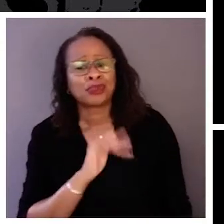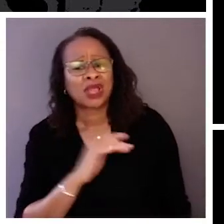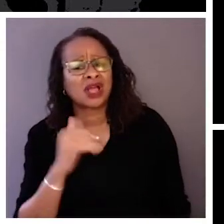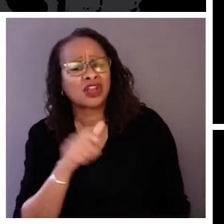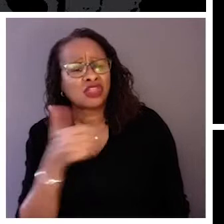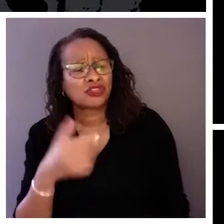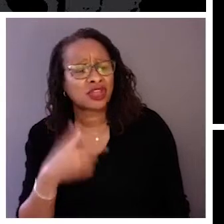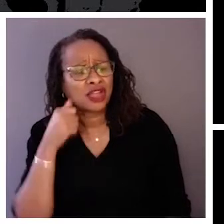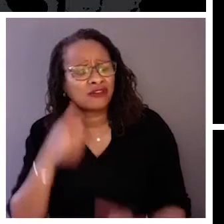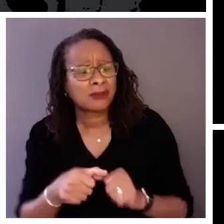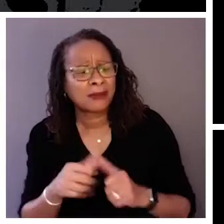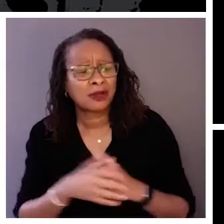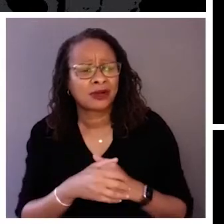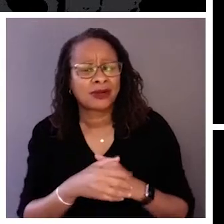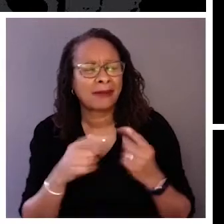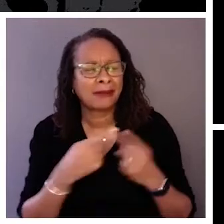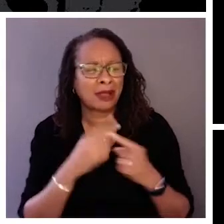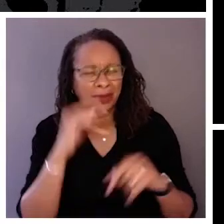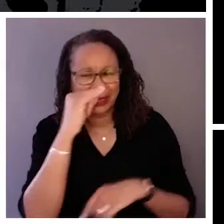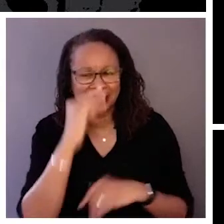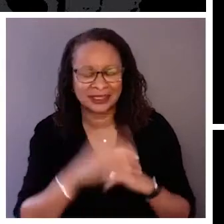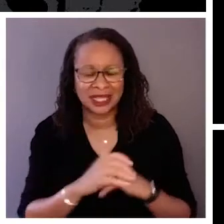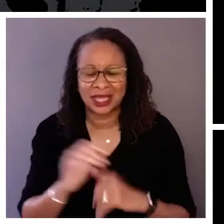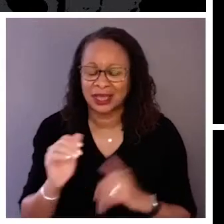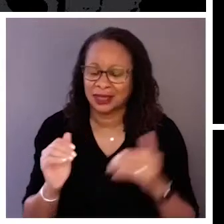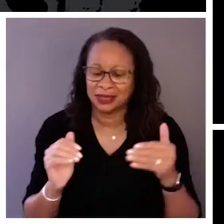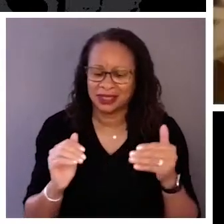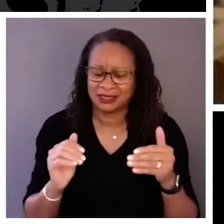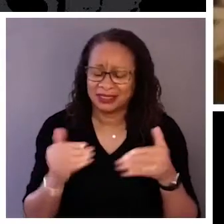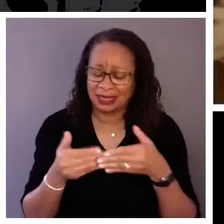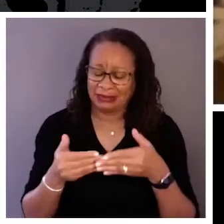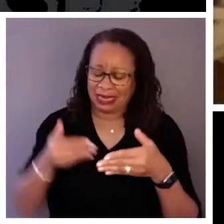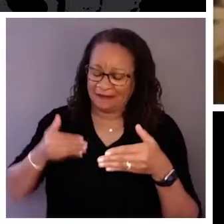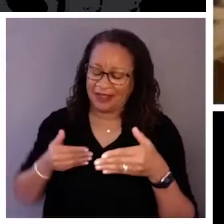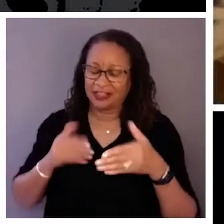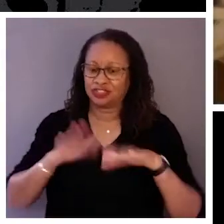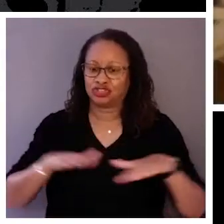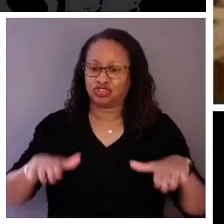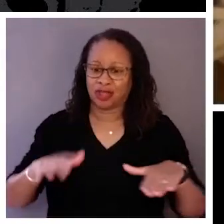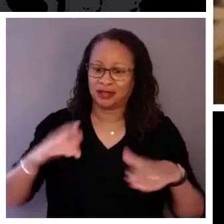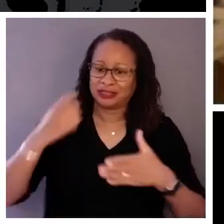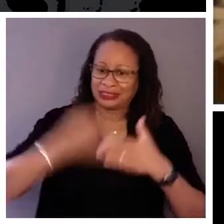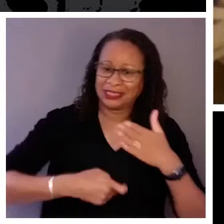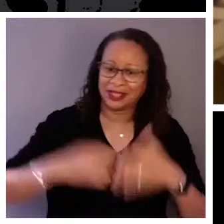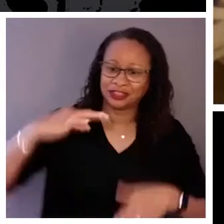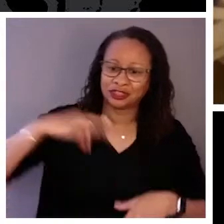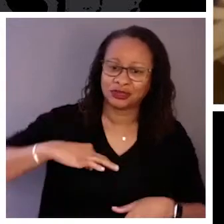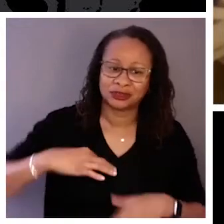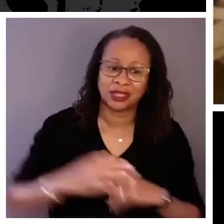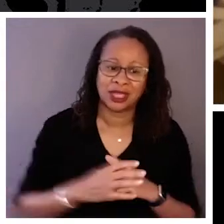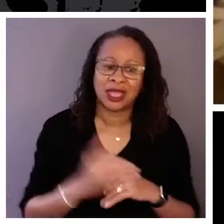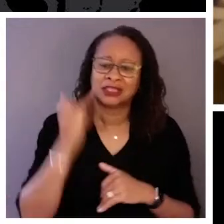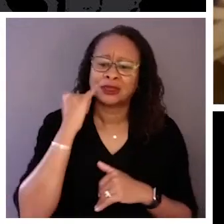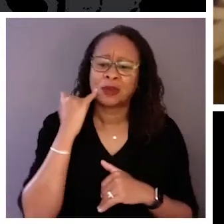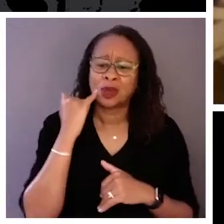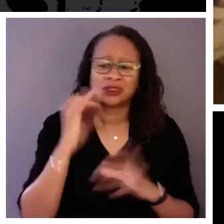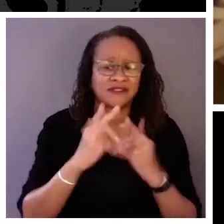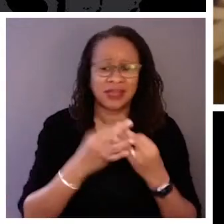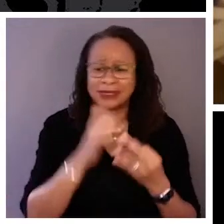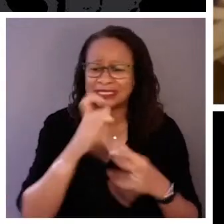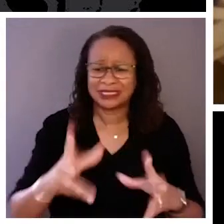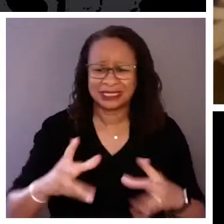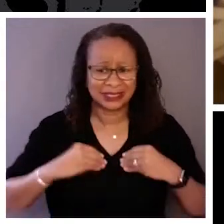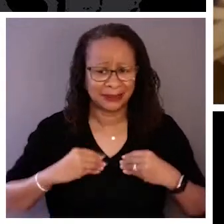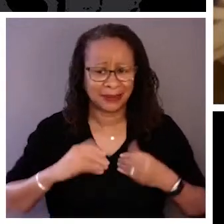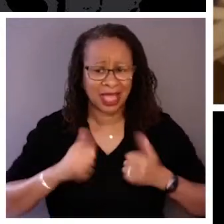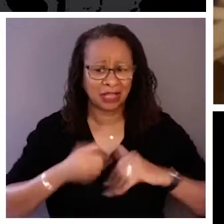we're on kids, the advanced child tax credit. What if a family chose not to take that credit? How does that affect